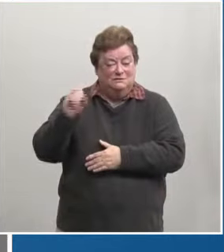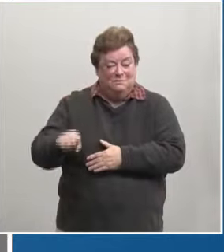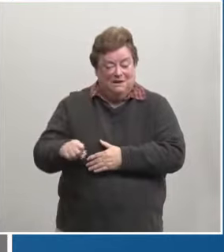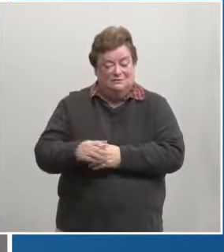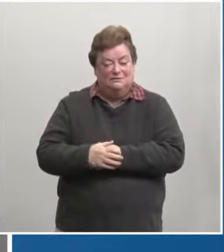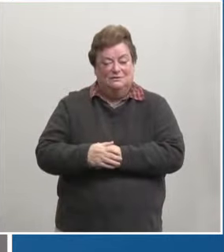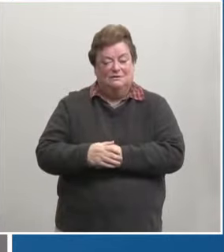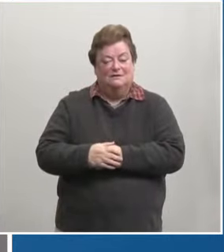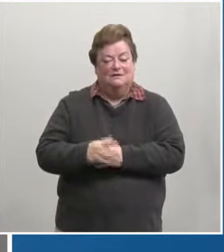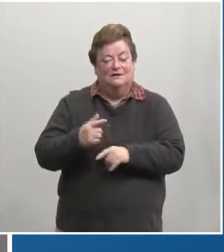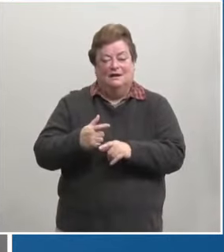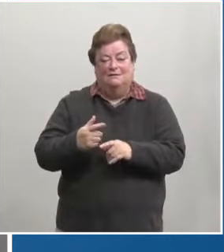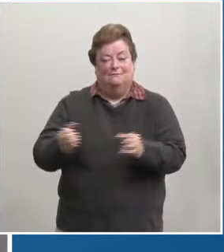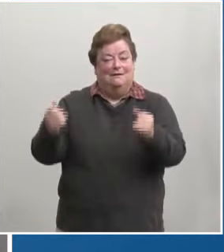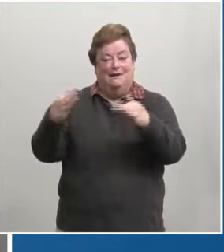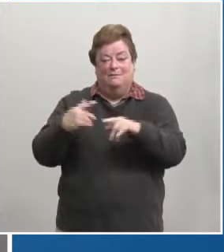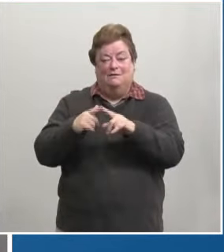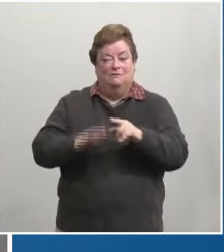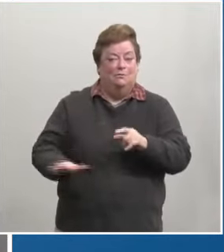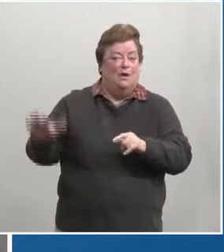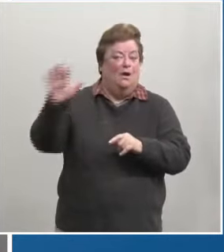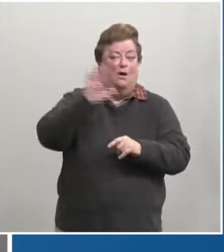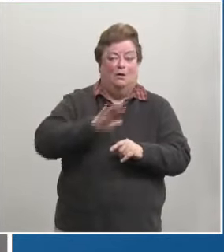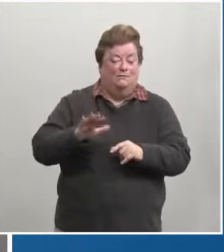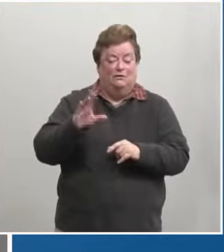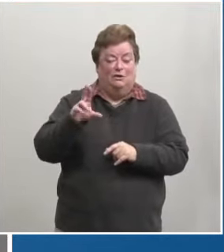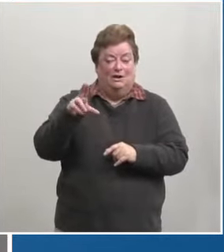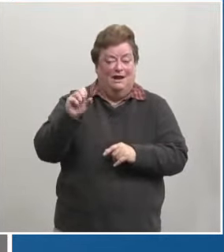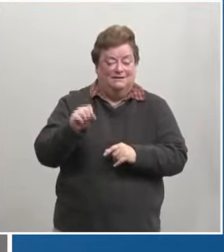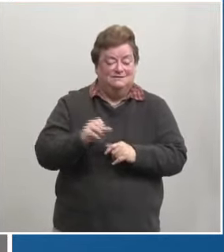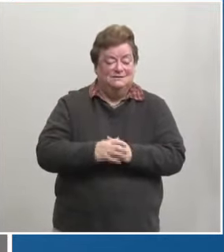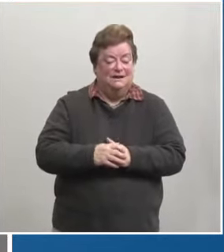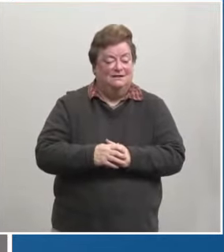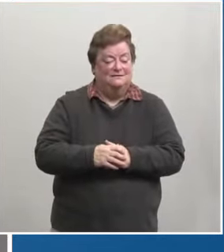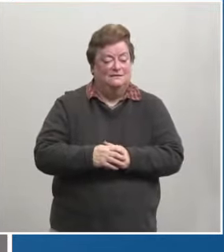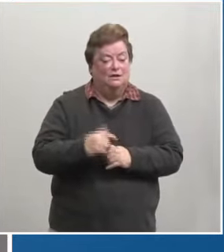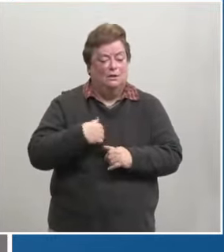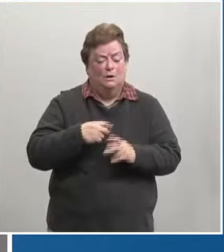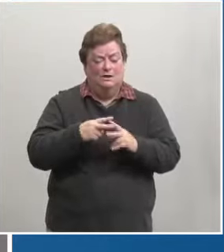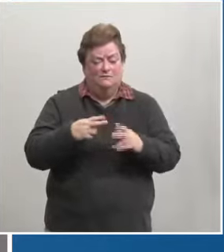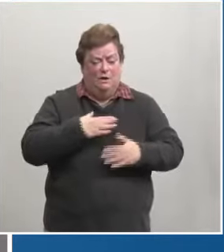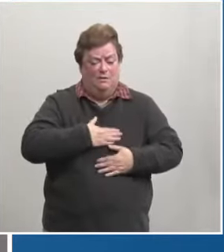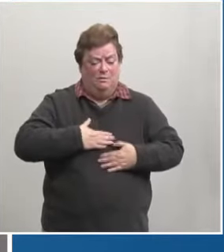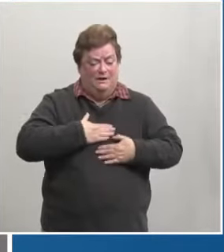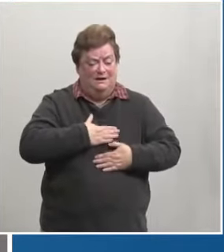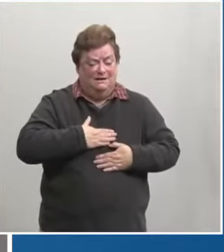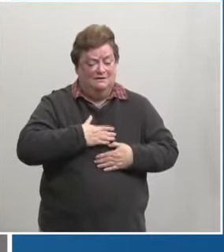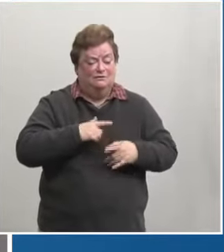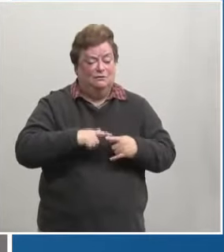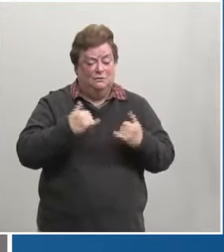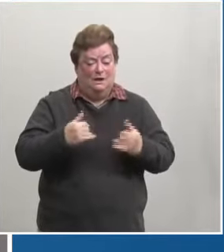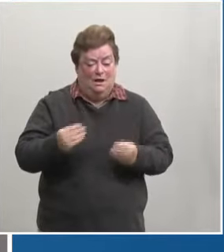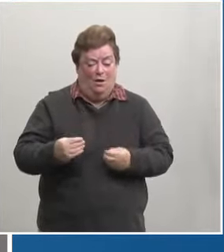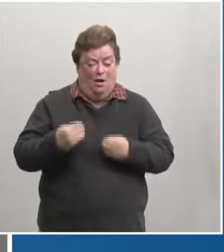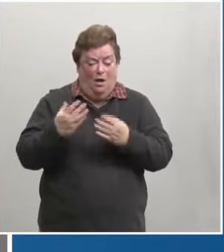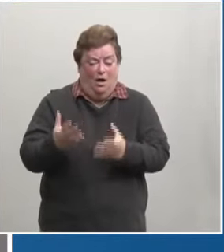from all around the U.S. and around the world. And we're very pleased to now be